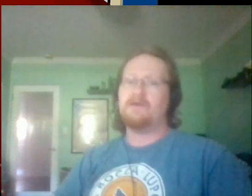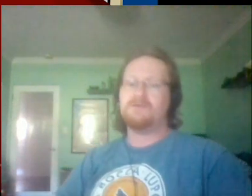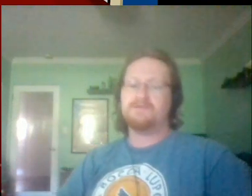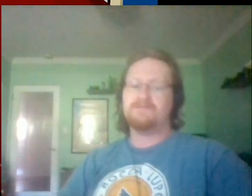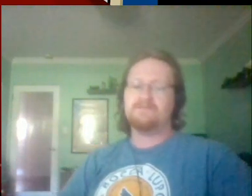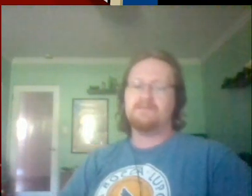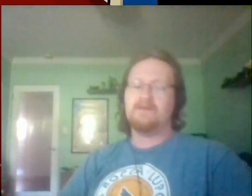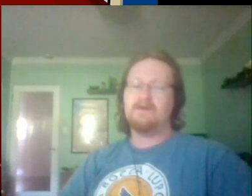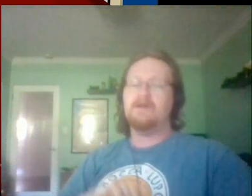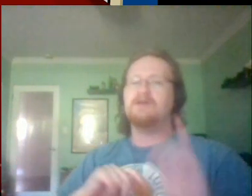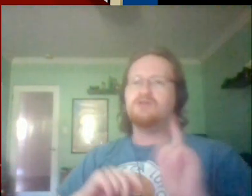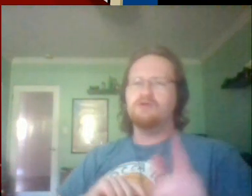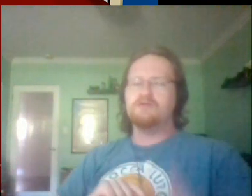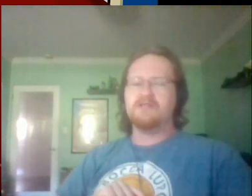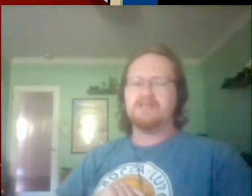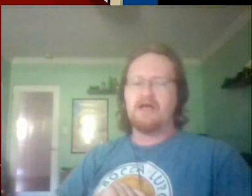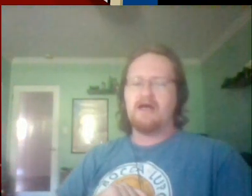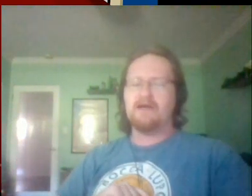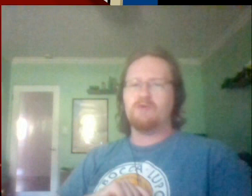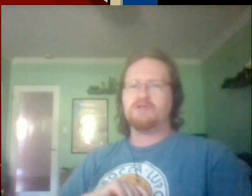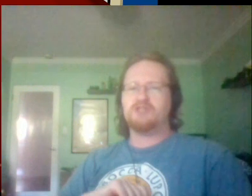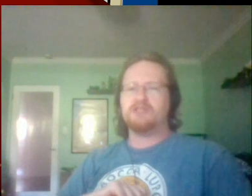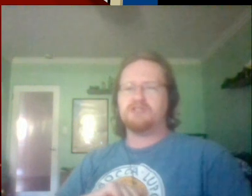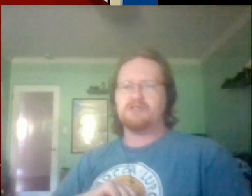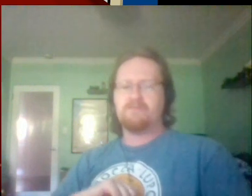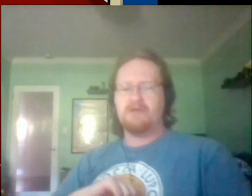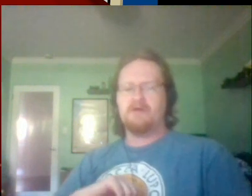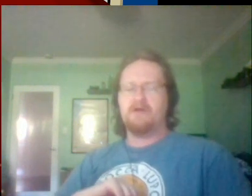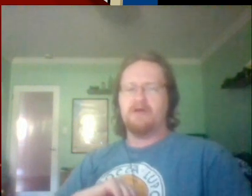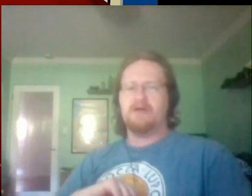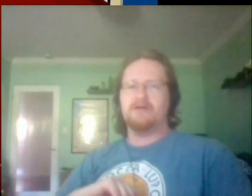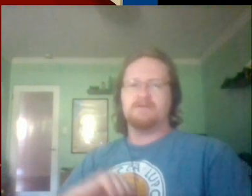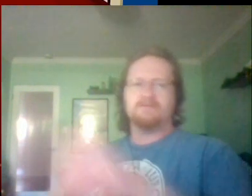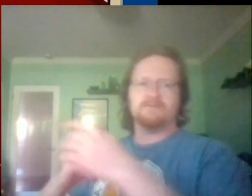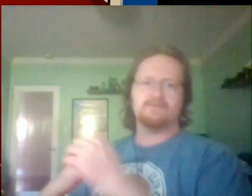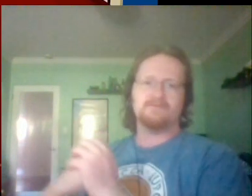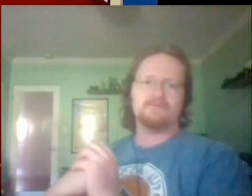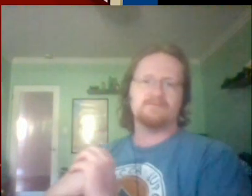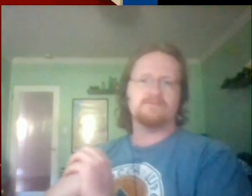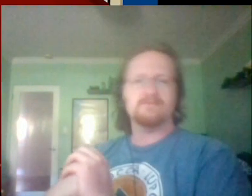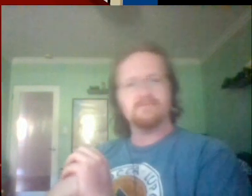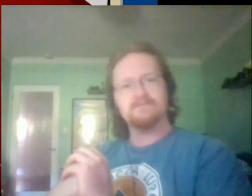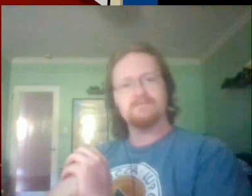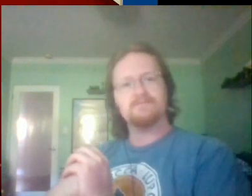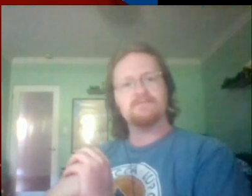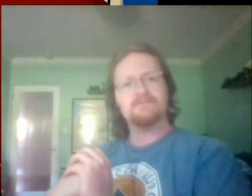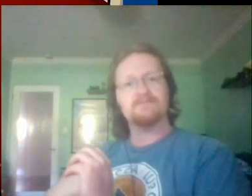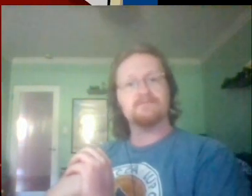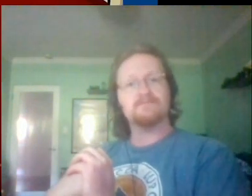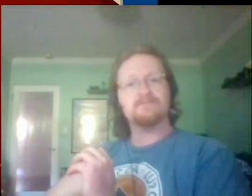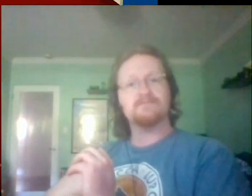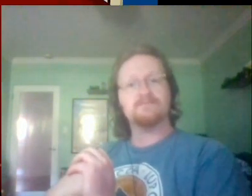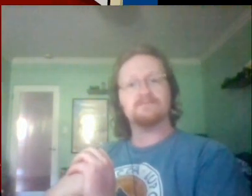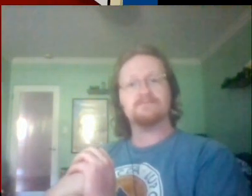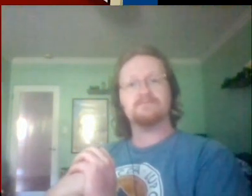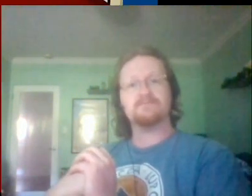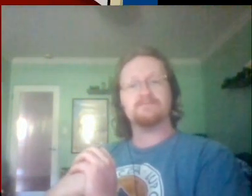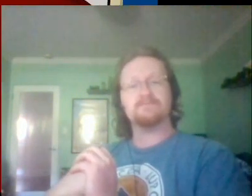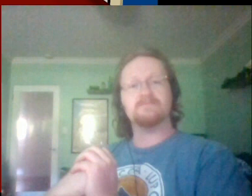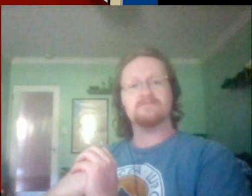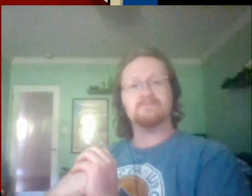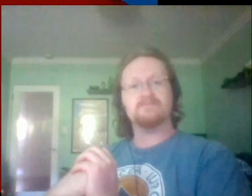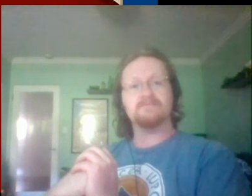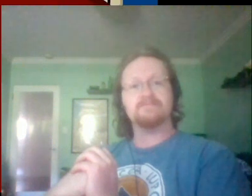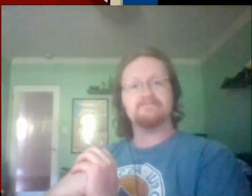Crimes You decide which is superior Um, of course we've got local news